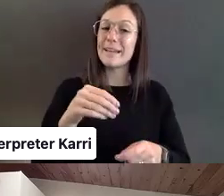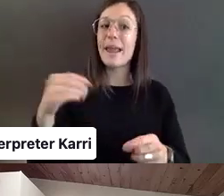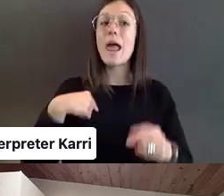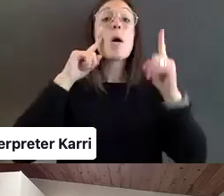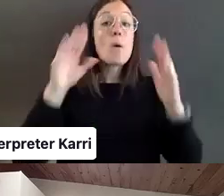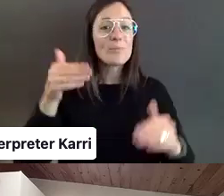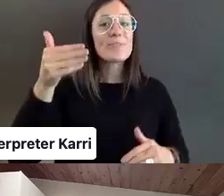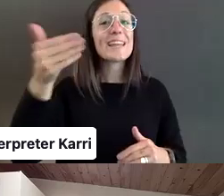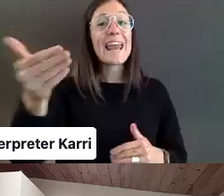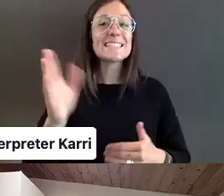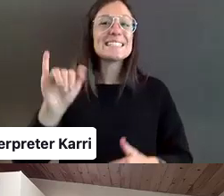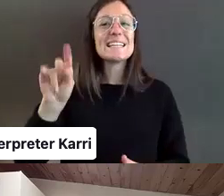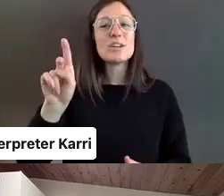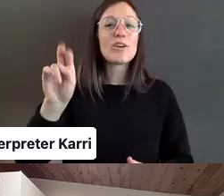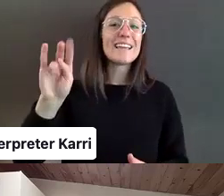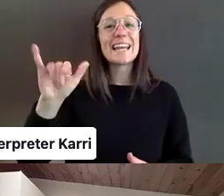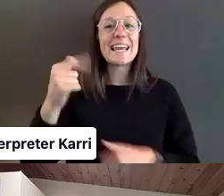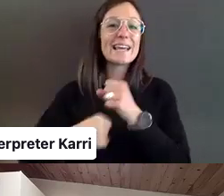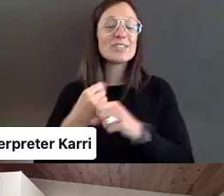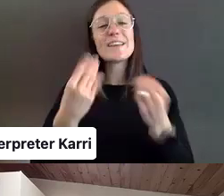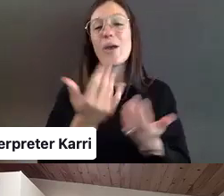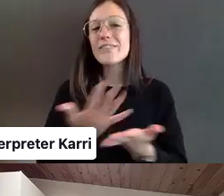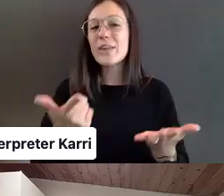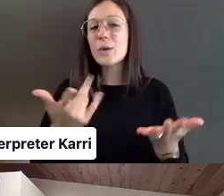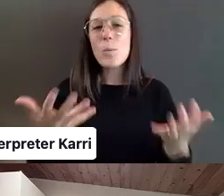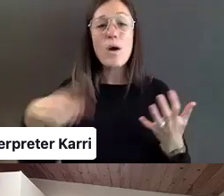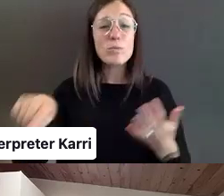next intervening years just gives you everything you want, because you guys all